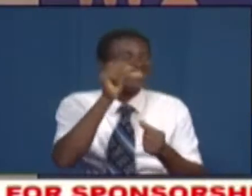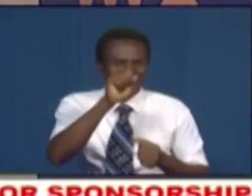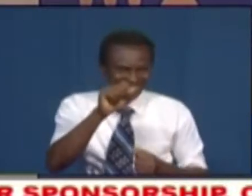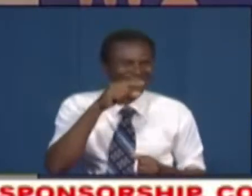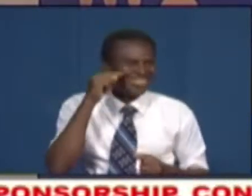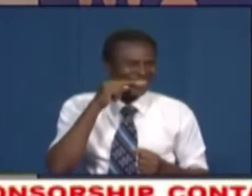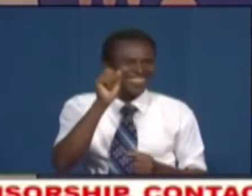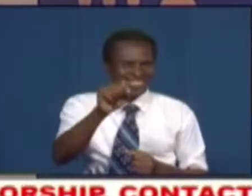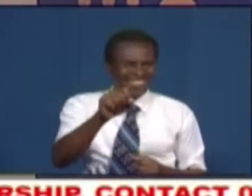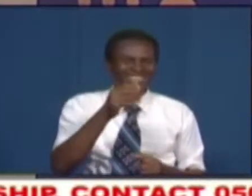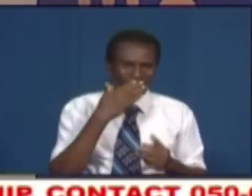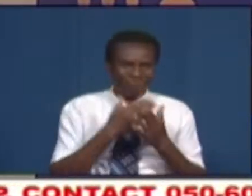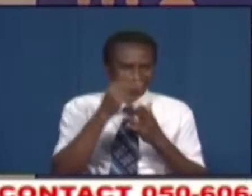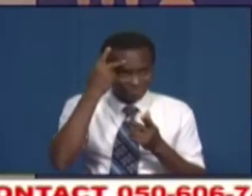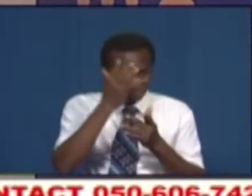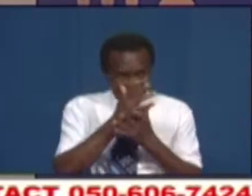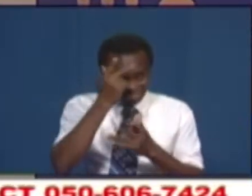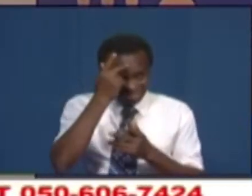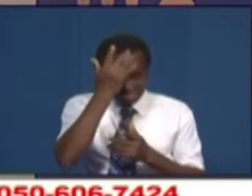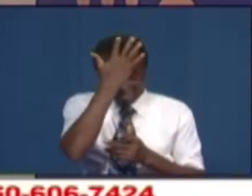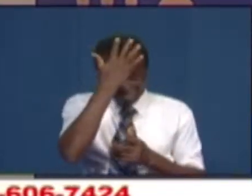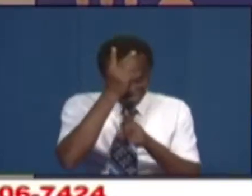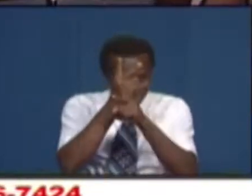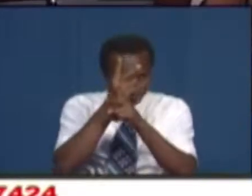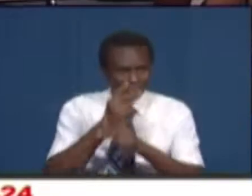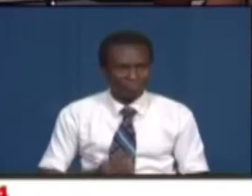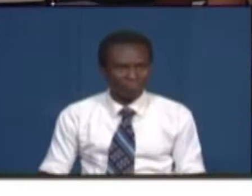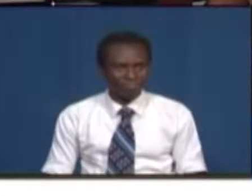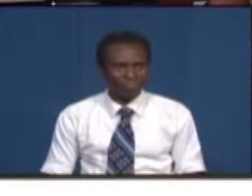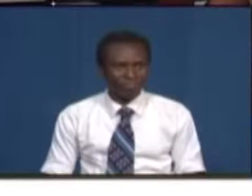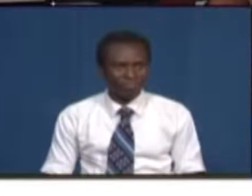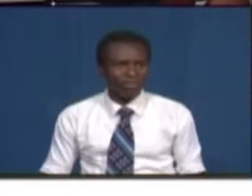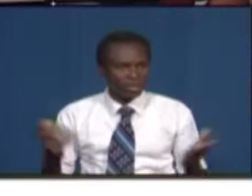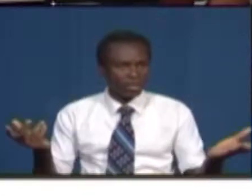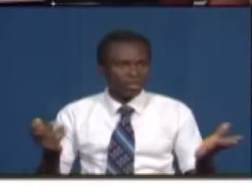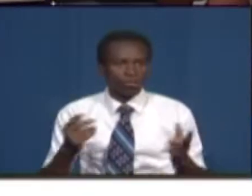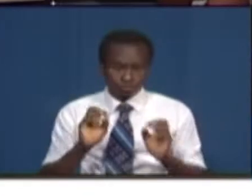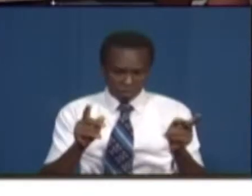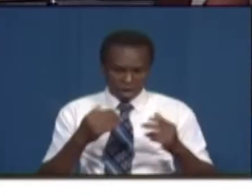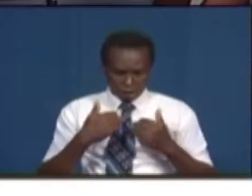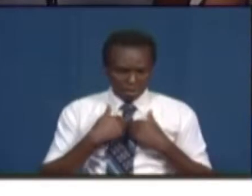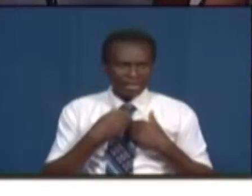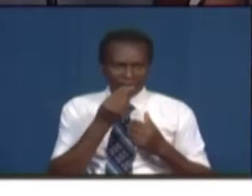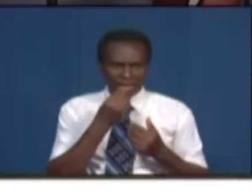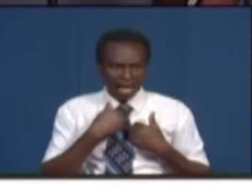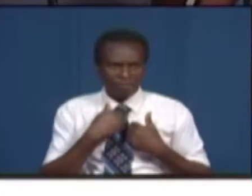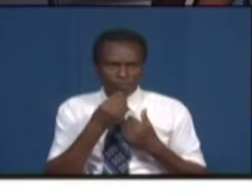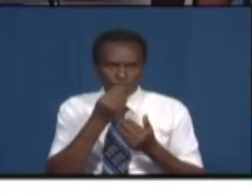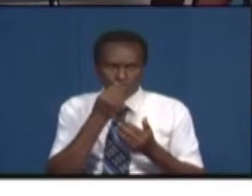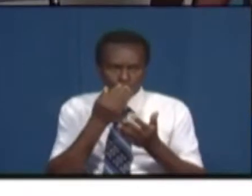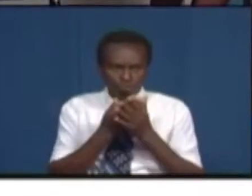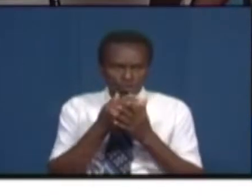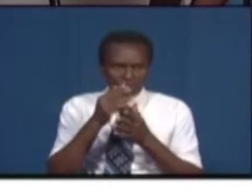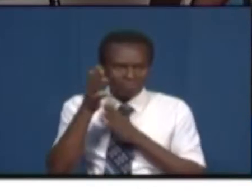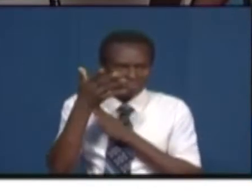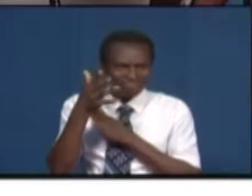Abigail, I hope you noted that. To add to that as well, you know, as Abigail has said, you know, we also have the green leafy, mm-hmm. especially